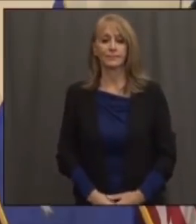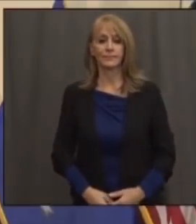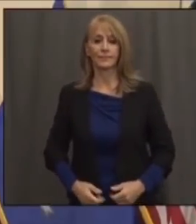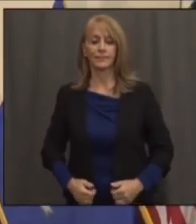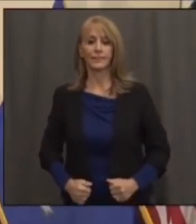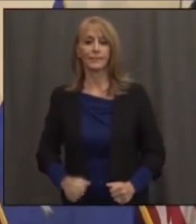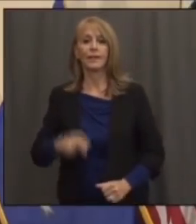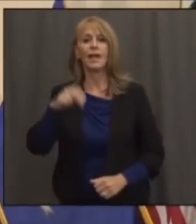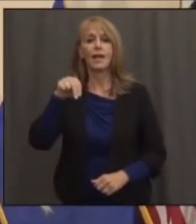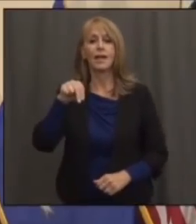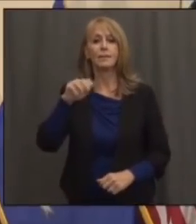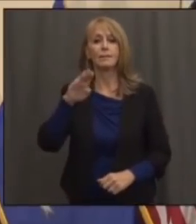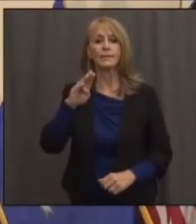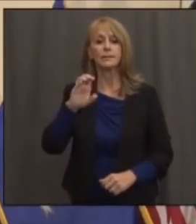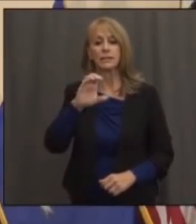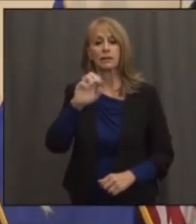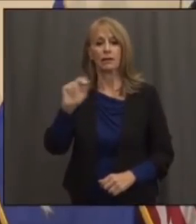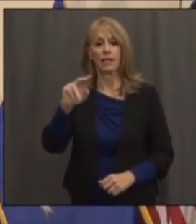NBC Connecticut.